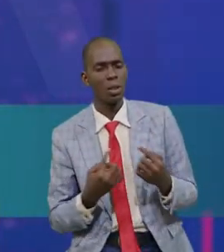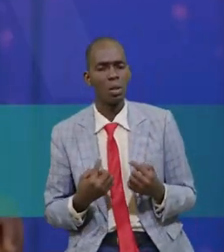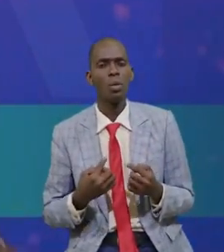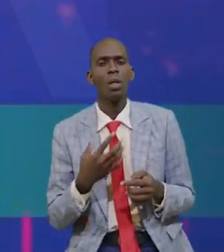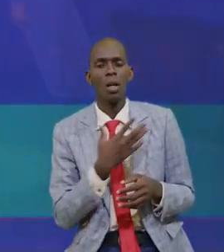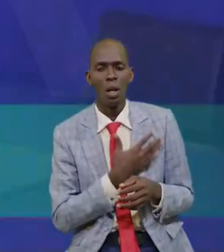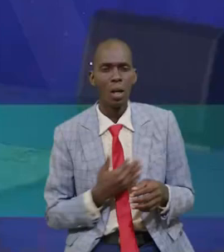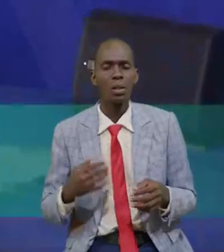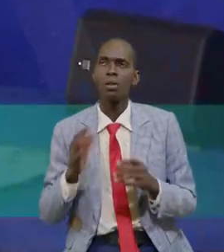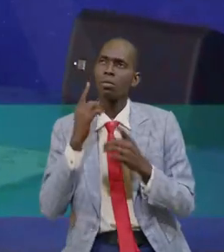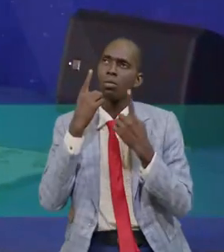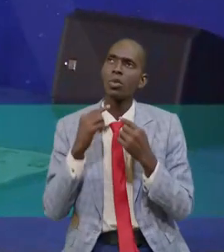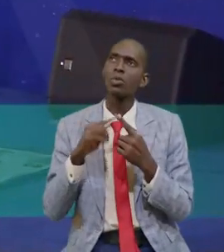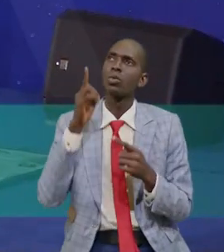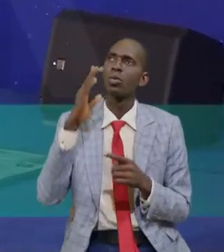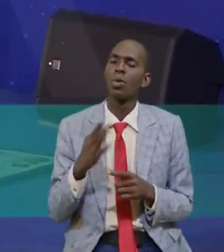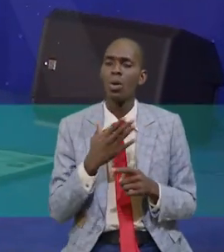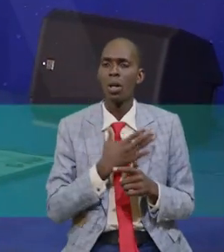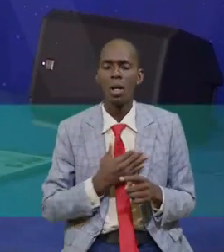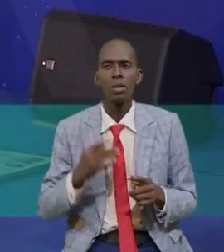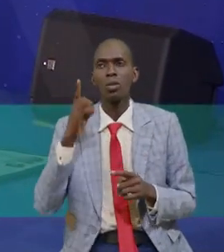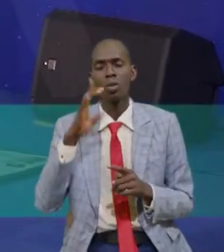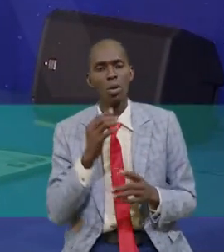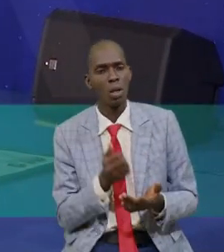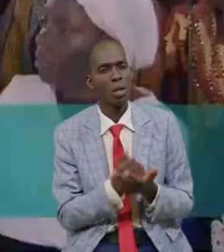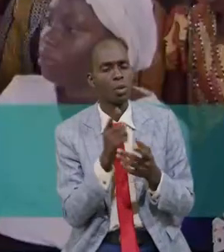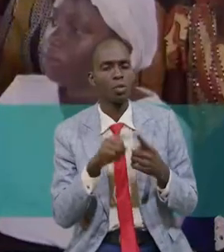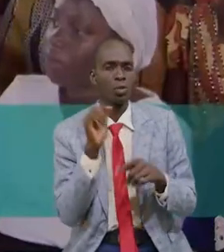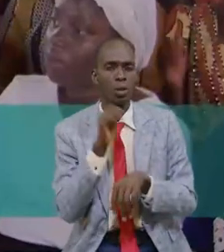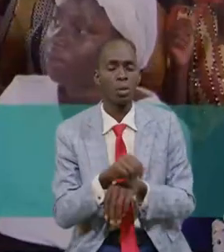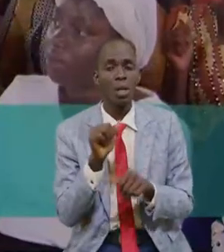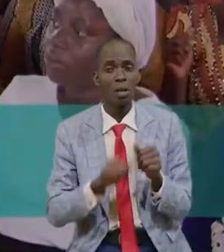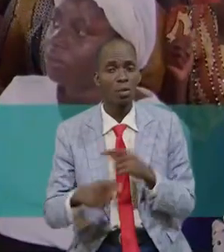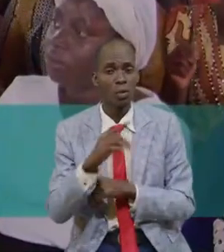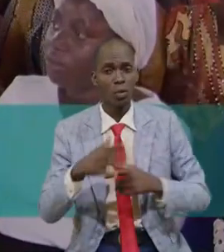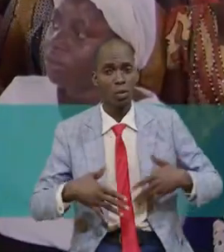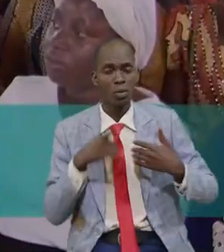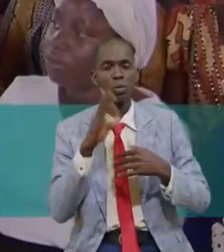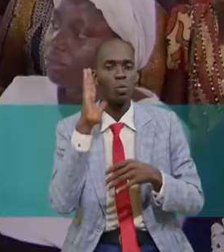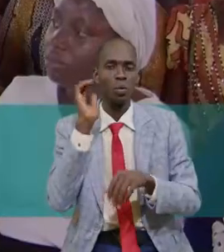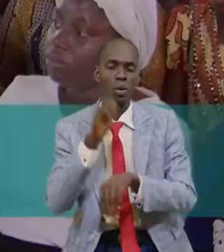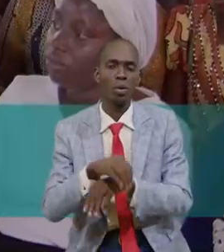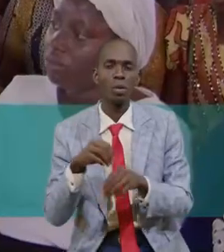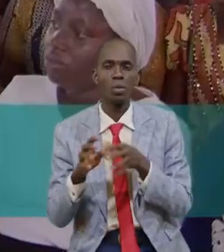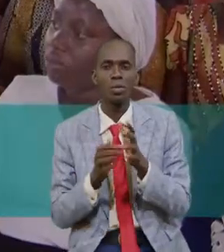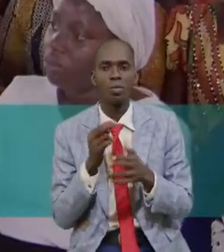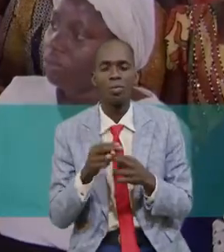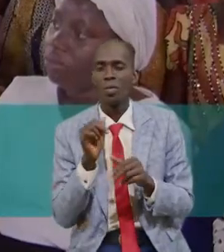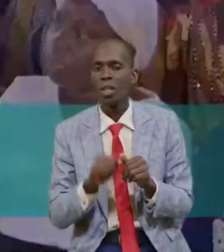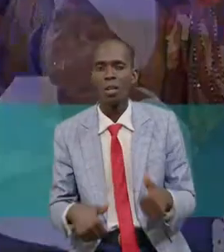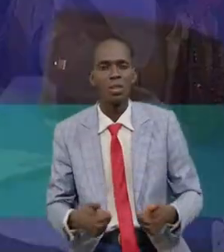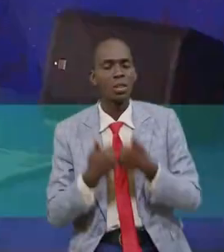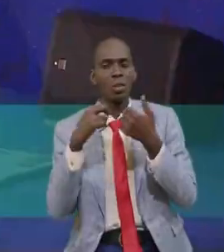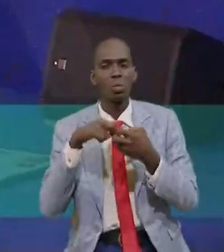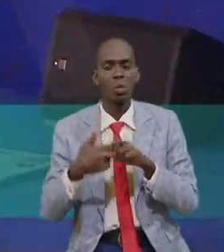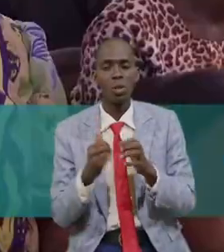was by faith. Every day in your life, you'll overcome. Yeah. Every challenge that comes to you,